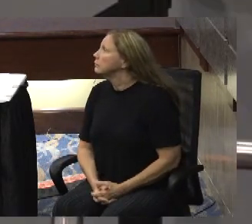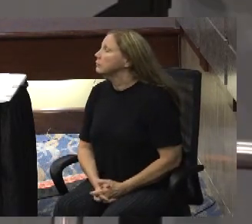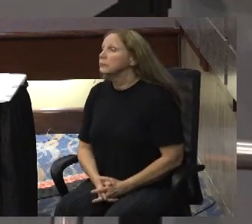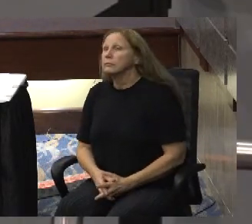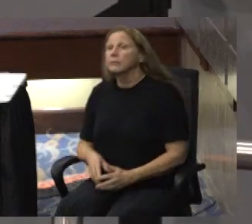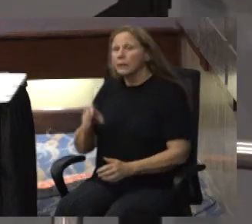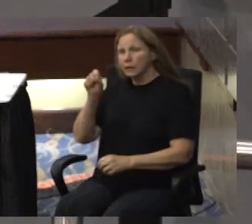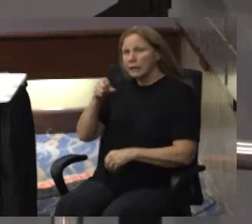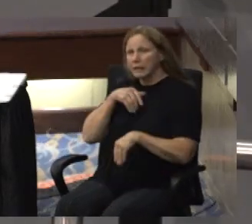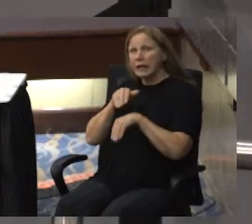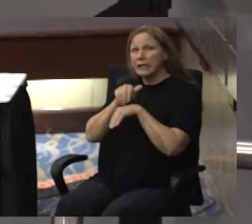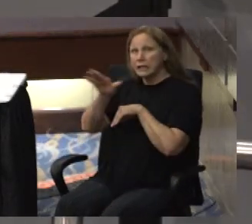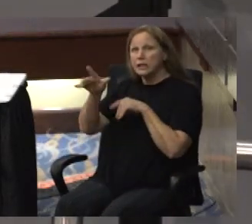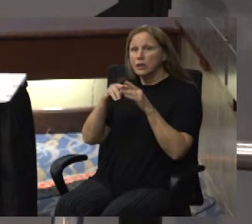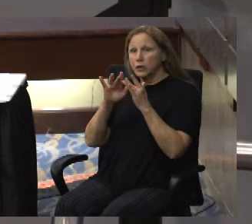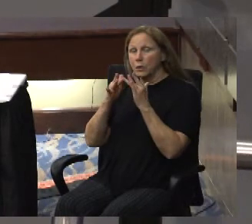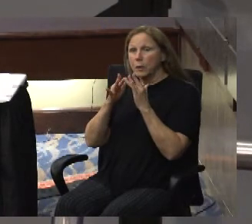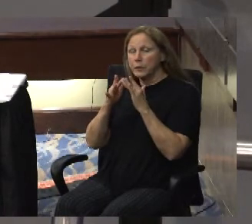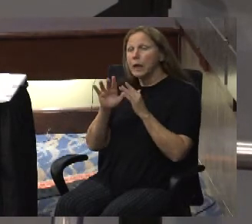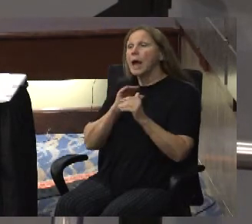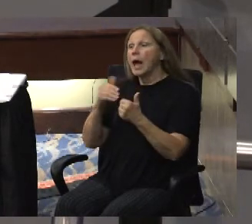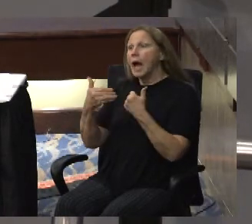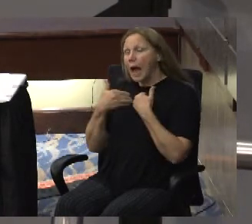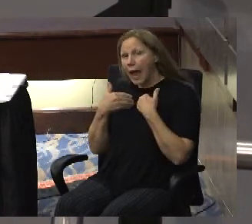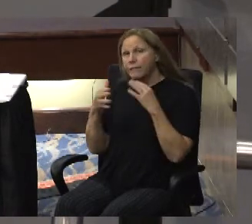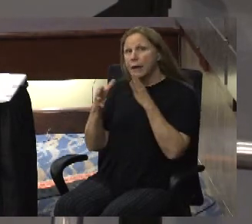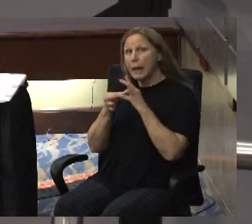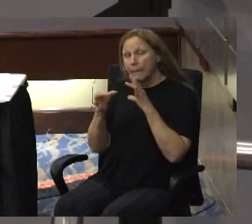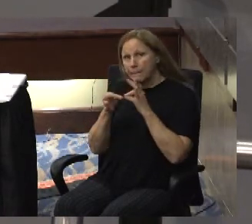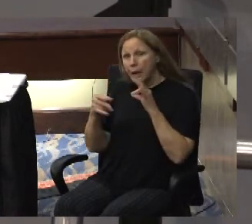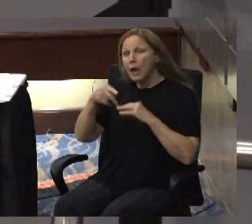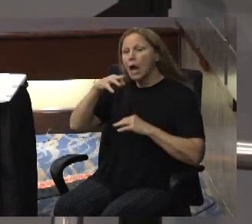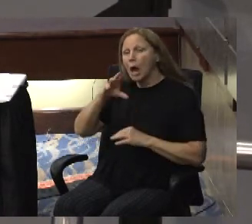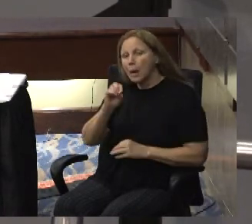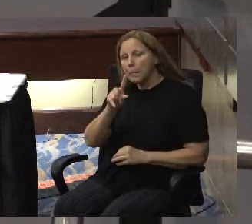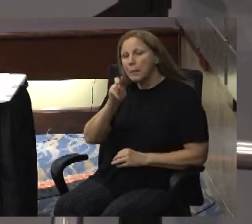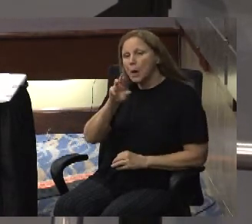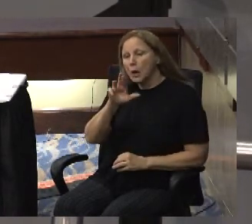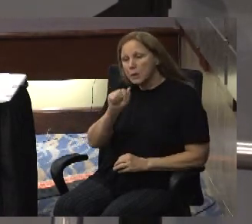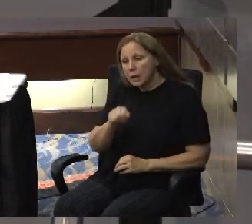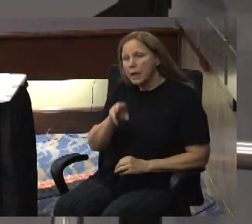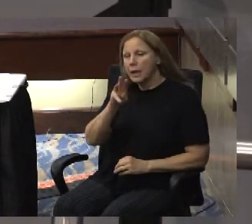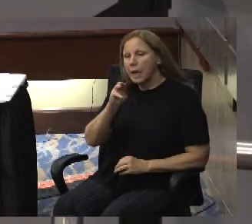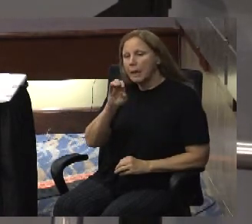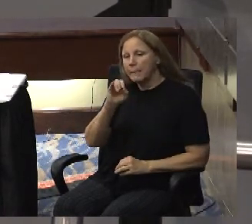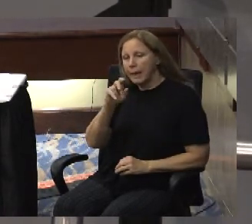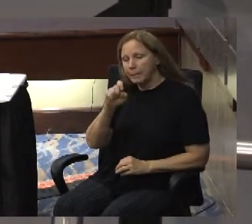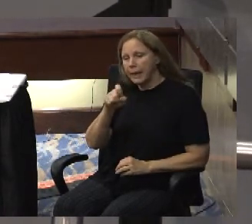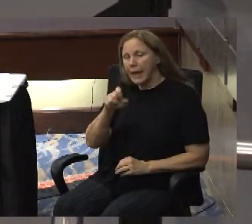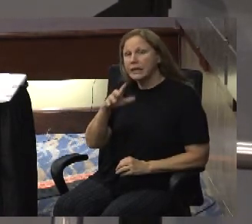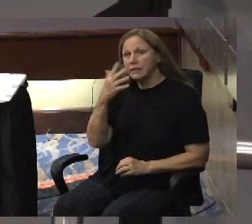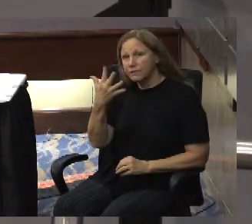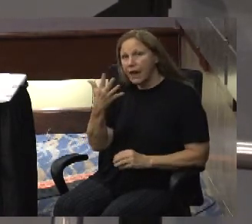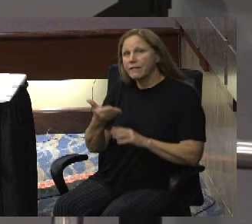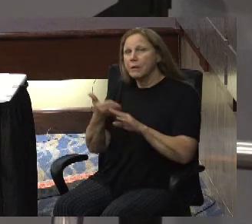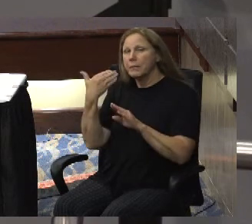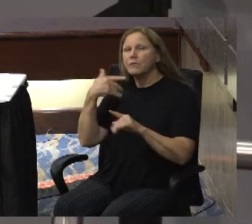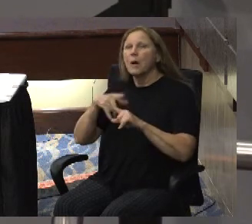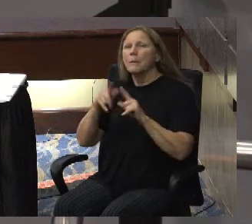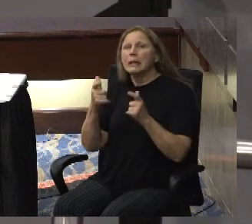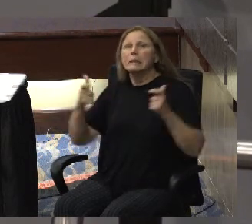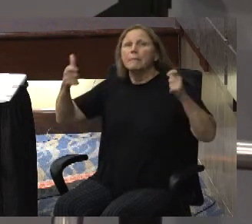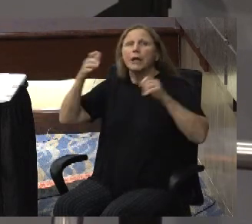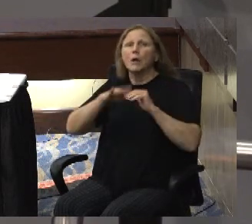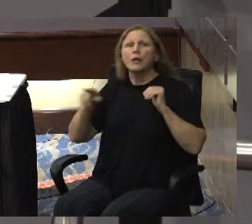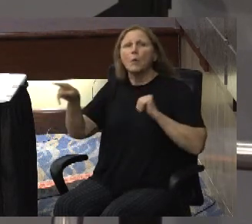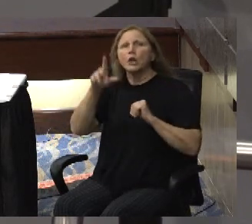Yes, I can send you websites. I have mentioned the Proterra ZX5 before. I thought but I it's a remembered little the bit name. bigger than what